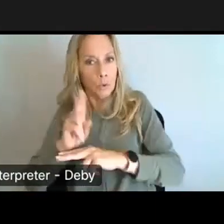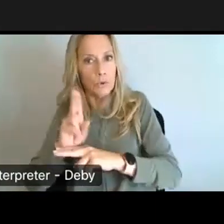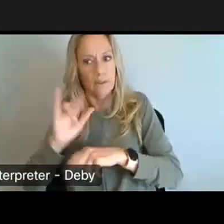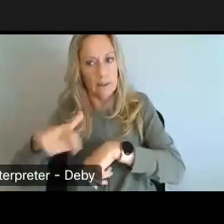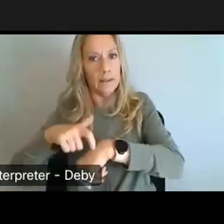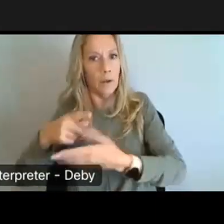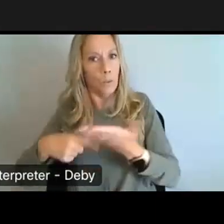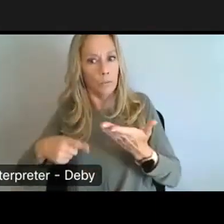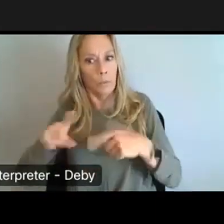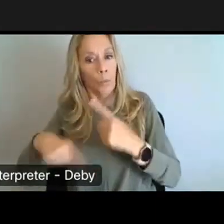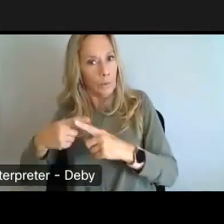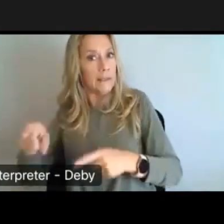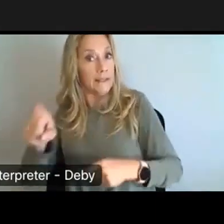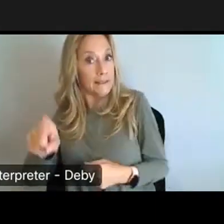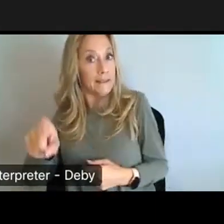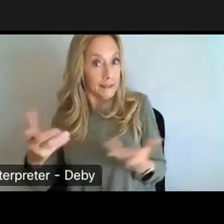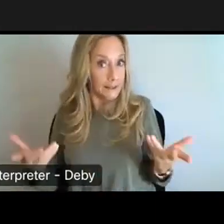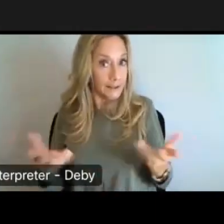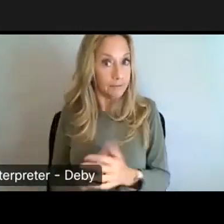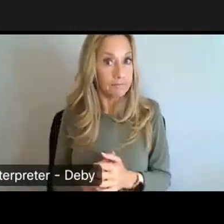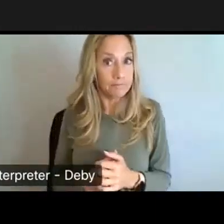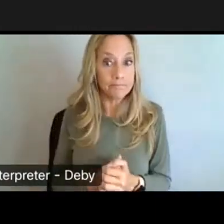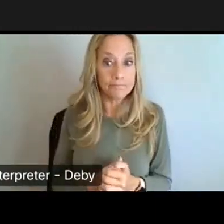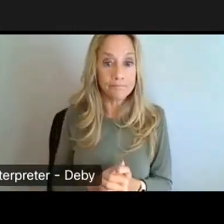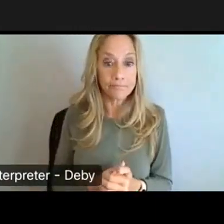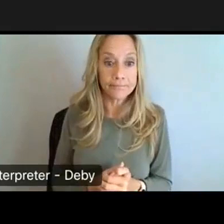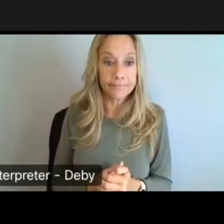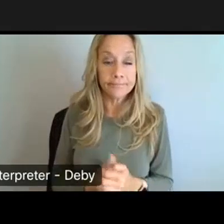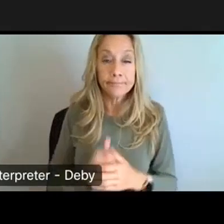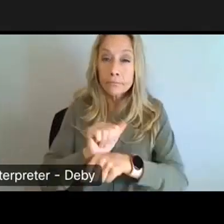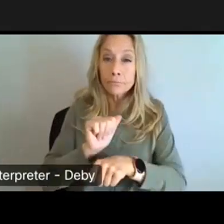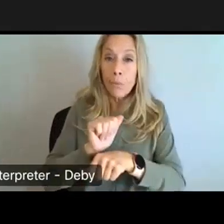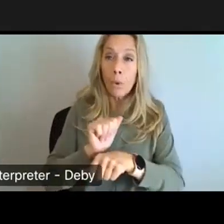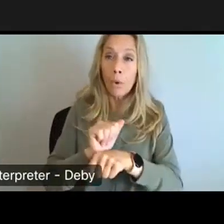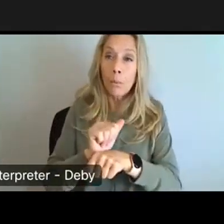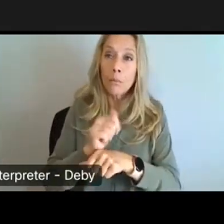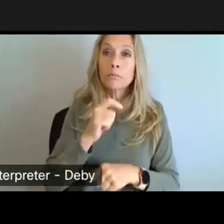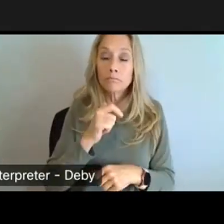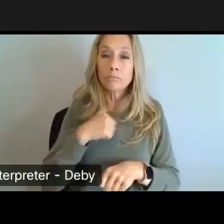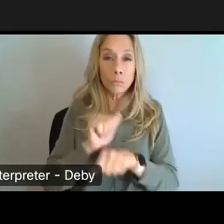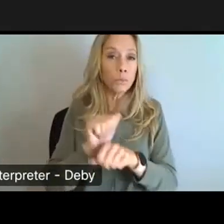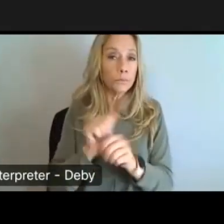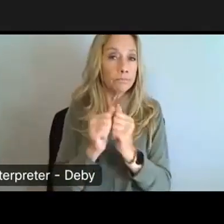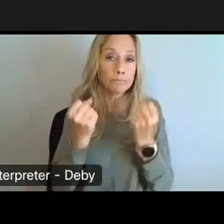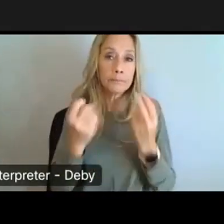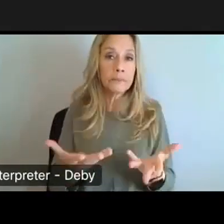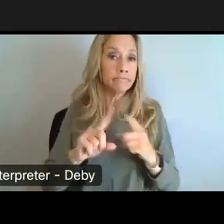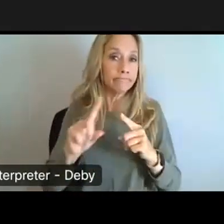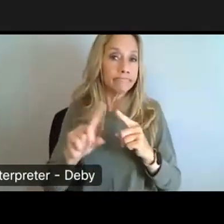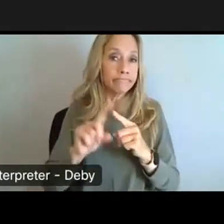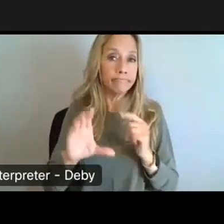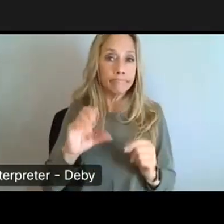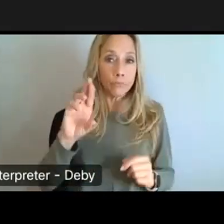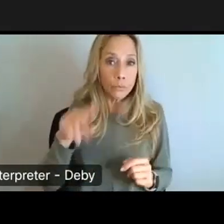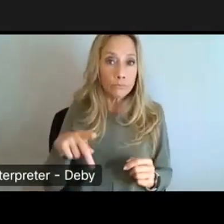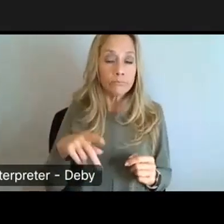on the employment side of things. And so I've worked with a lot of corporations and on